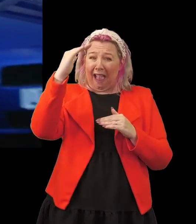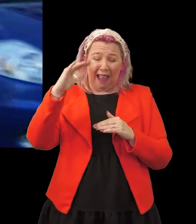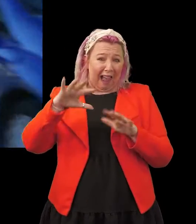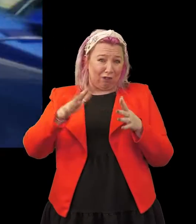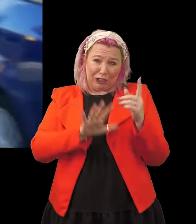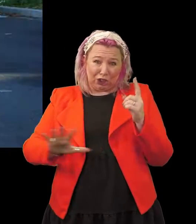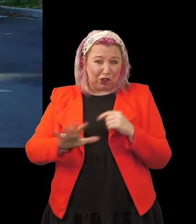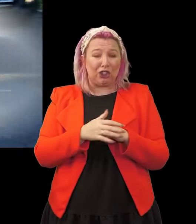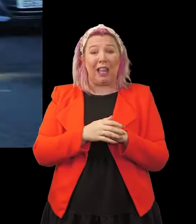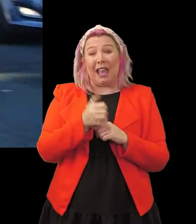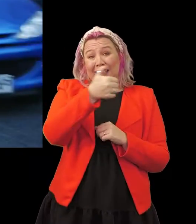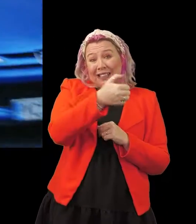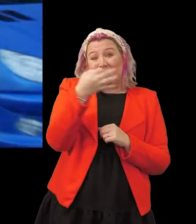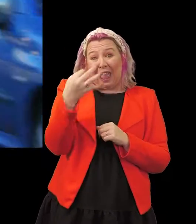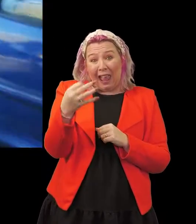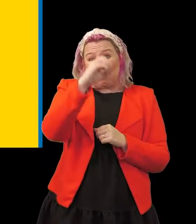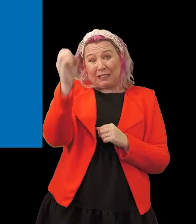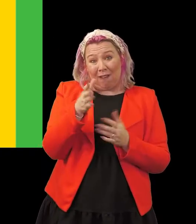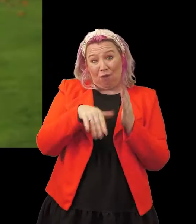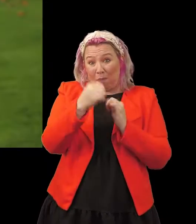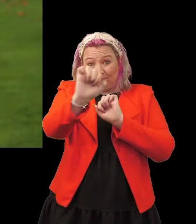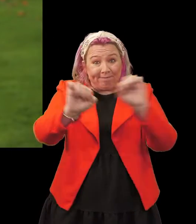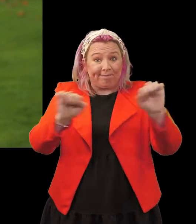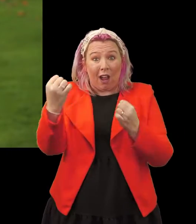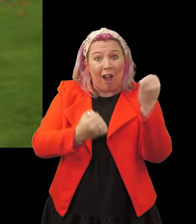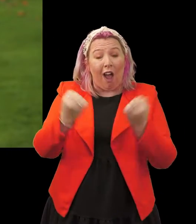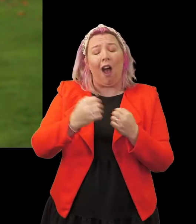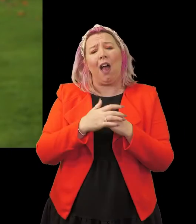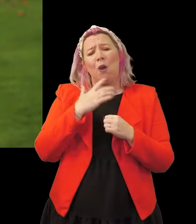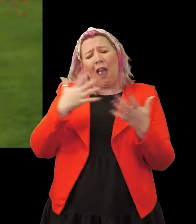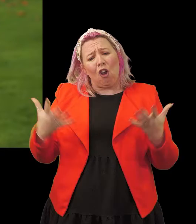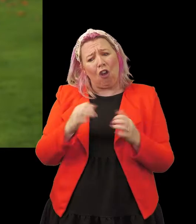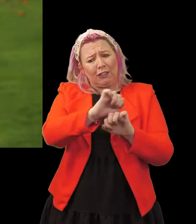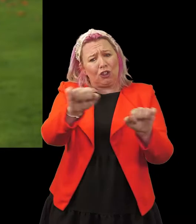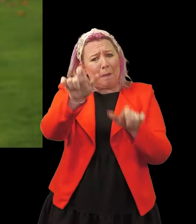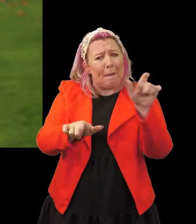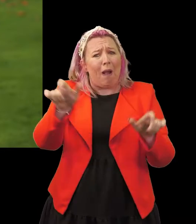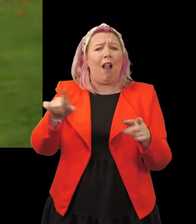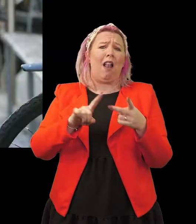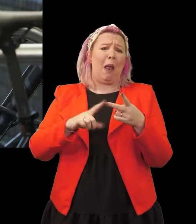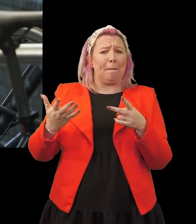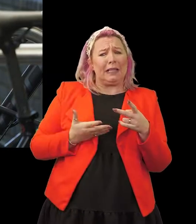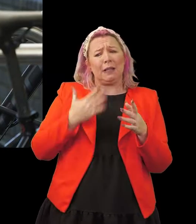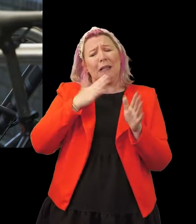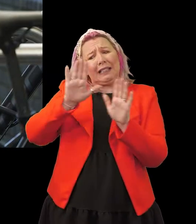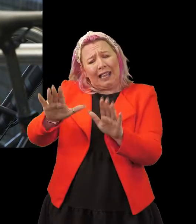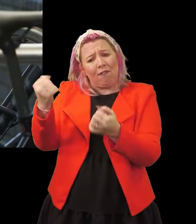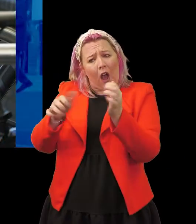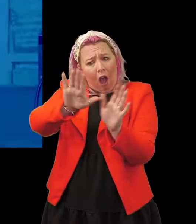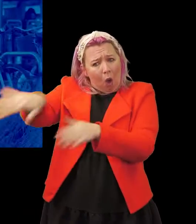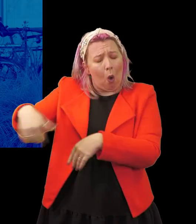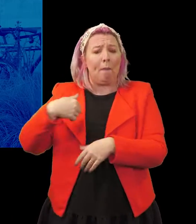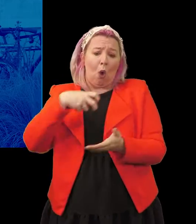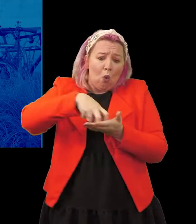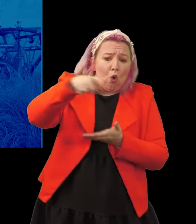England. And of this, 68% is private vehicles. We will be encouraging more residents and businesses to leave their cars at home and choose to